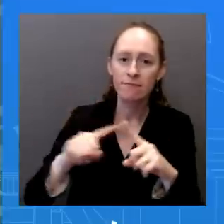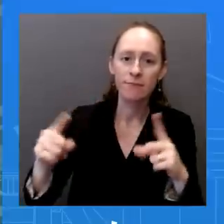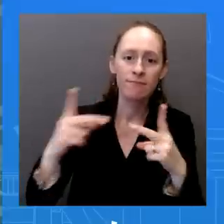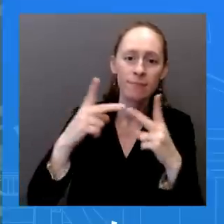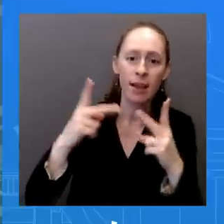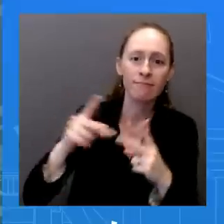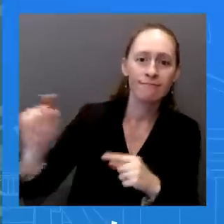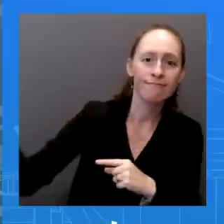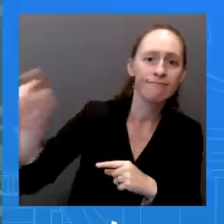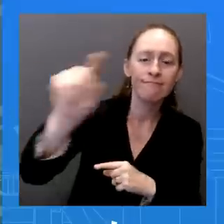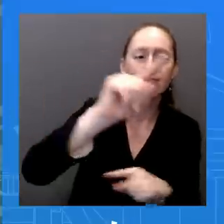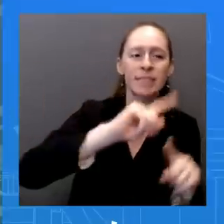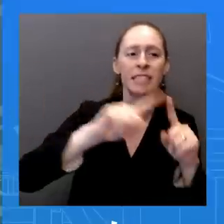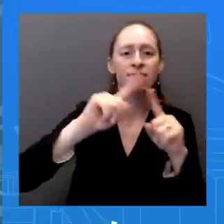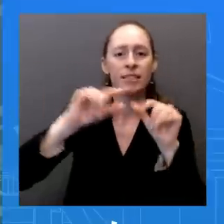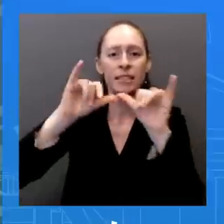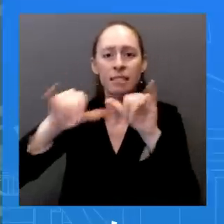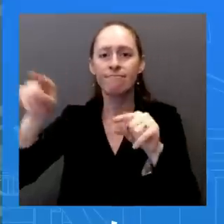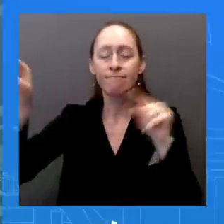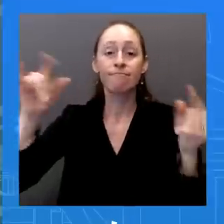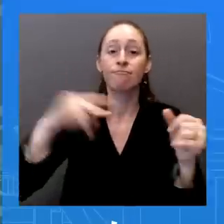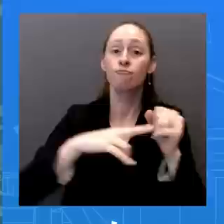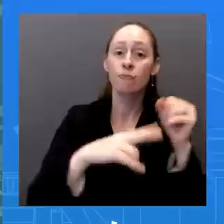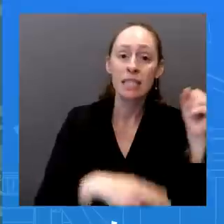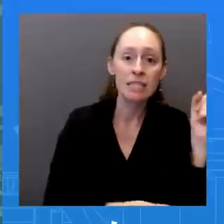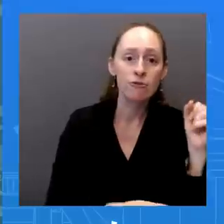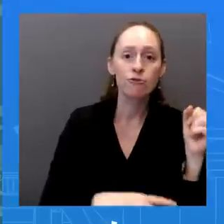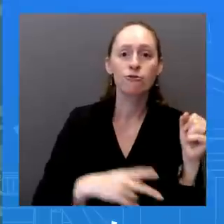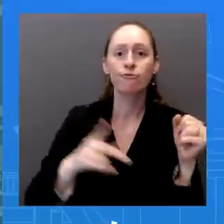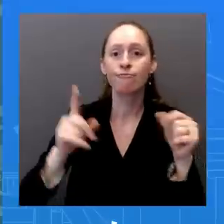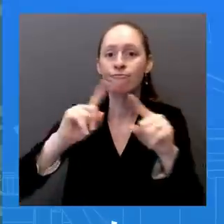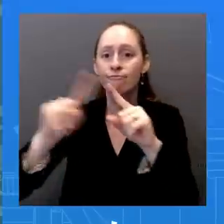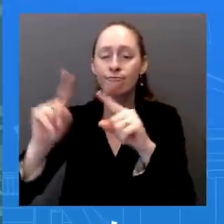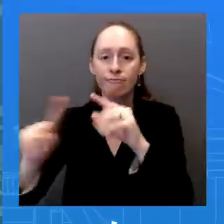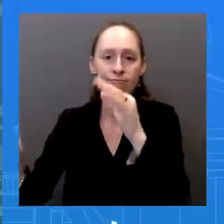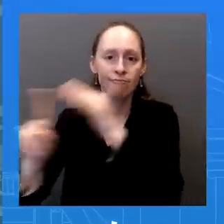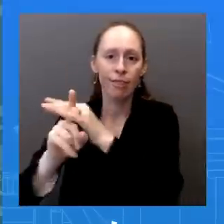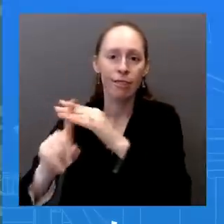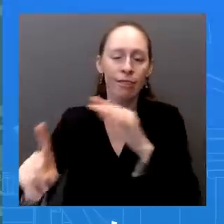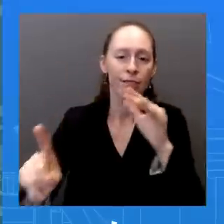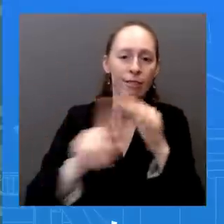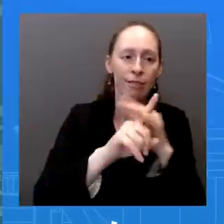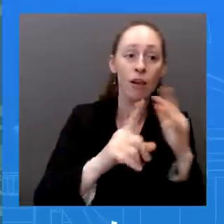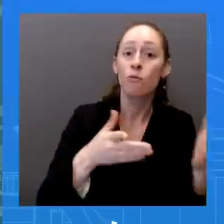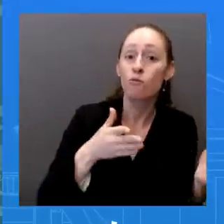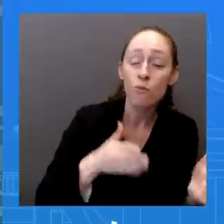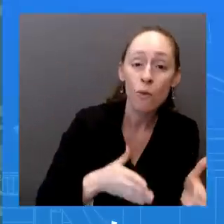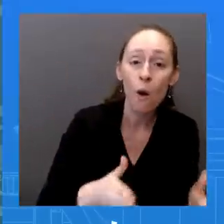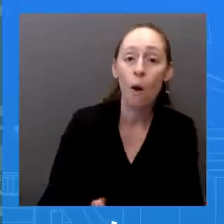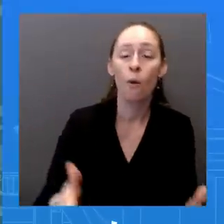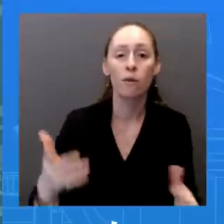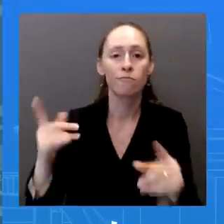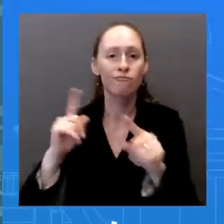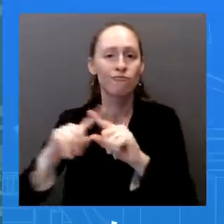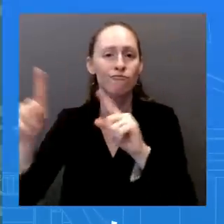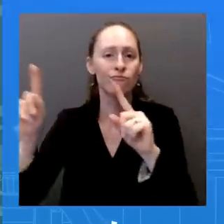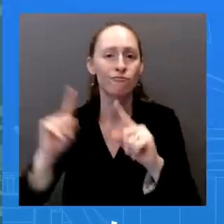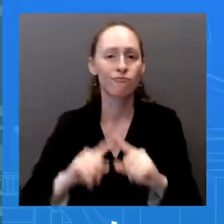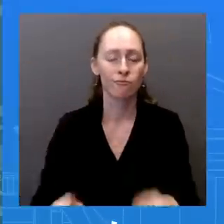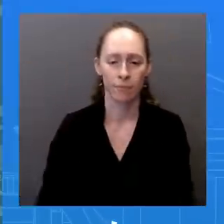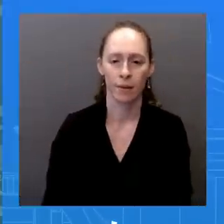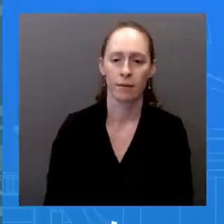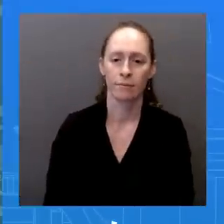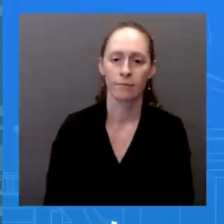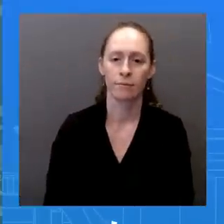our bridges, our tunnels, the things that is going to just not only make us competitive just globally, but also deal with